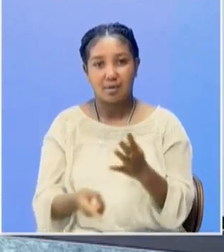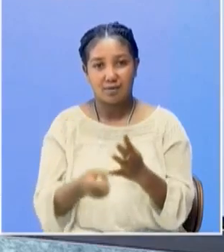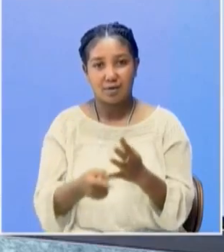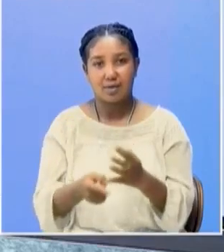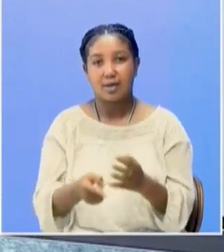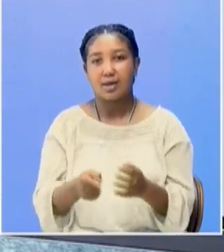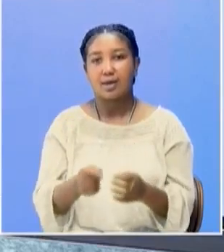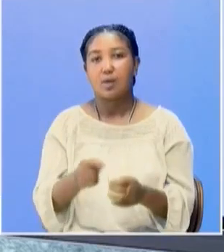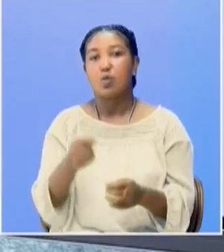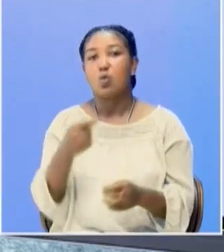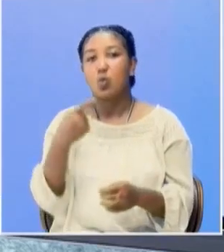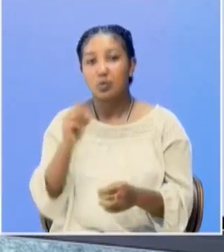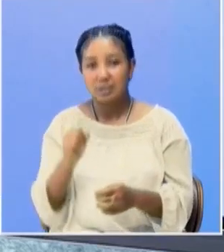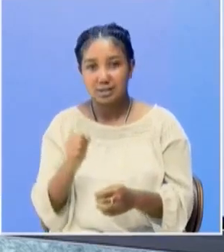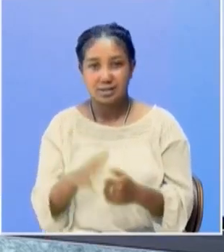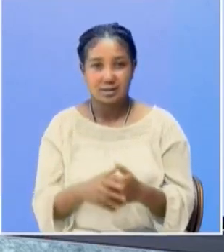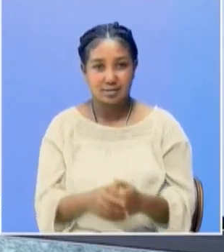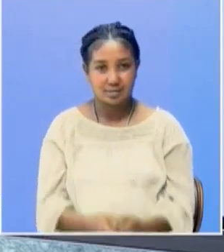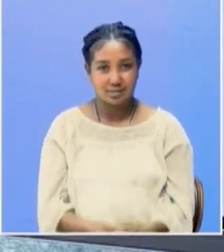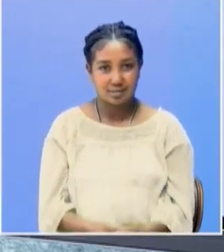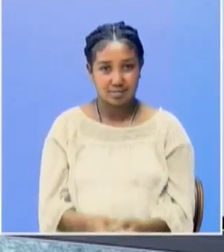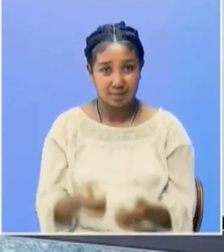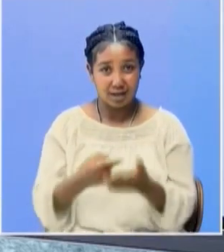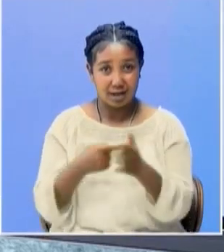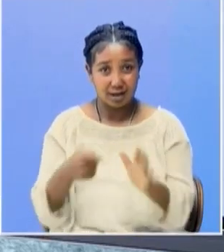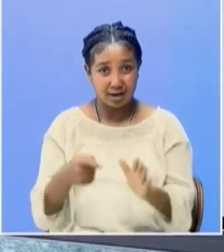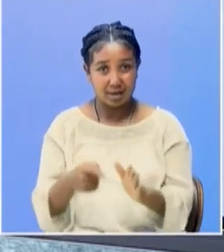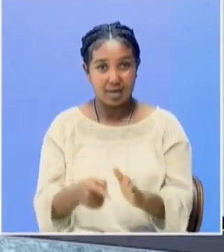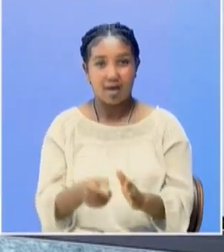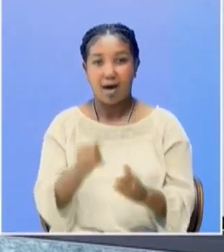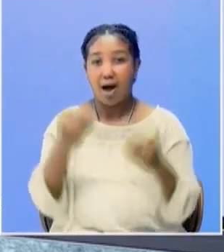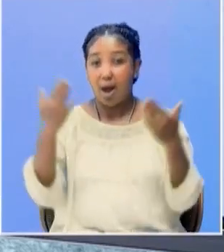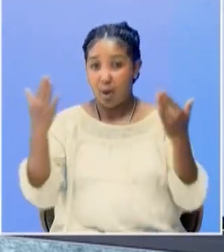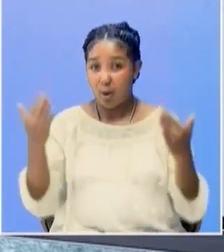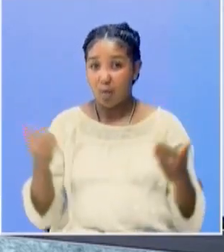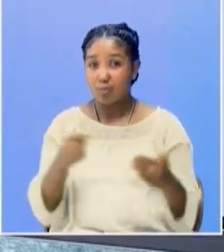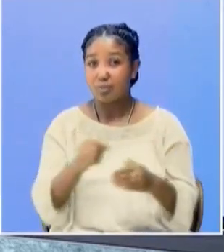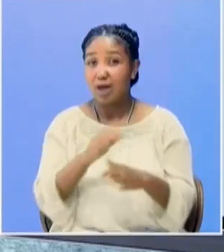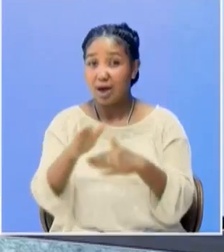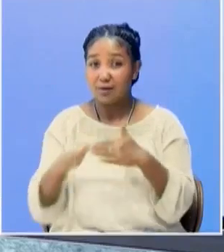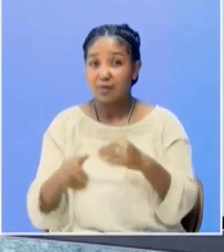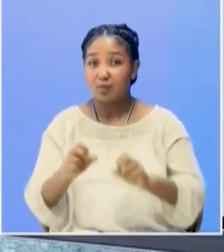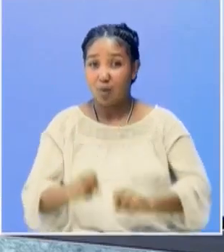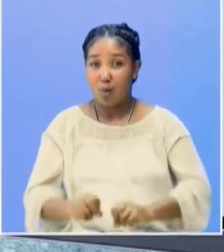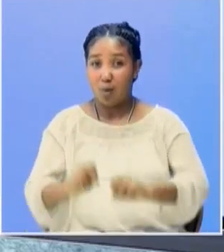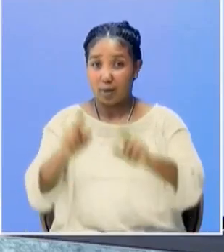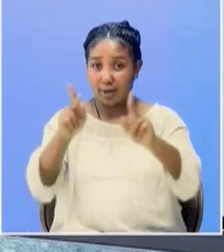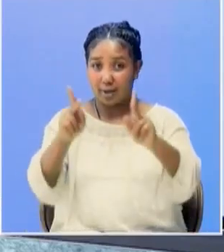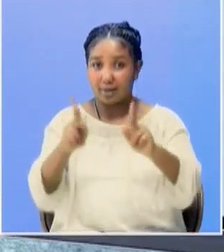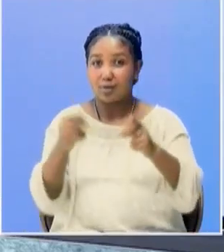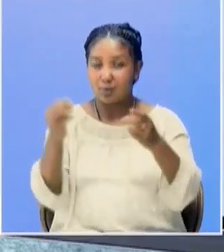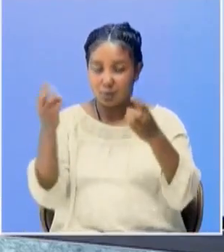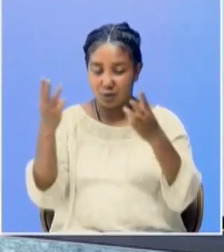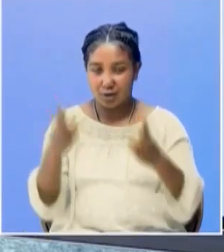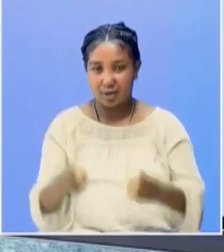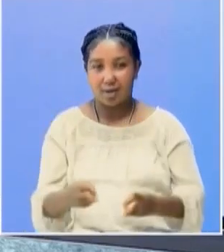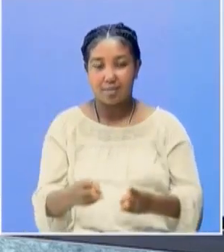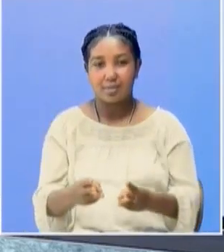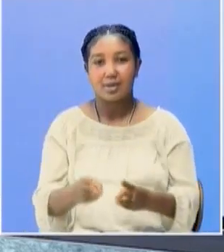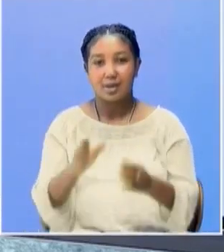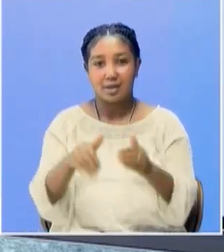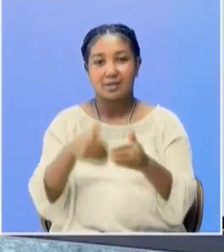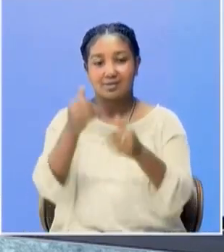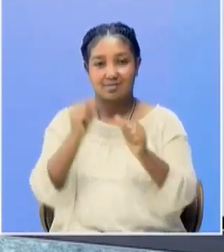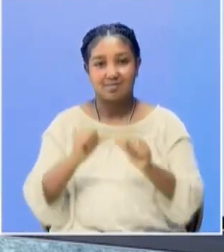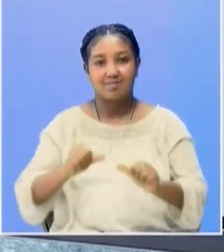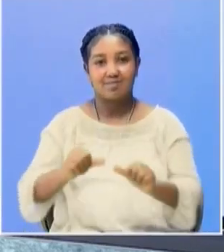Whose pen is it? Is it clear? I hope everything is okay. You're welcome. Let's go to the next